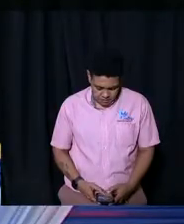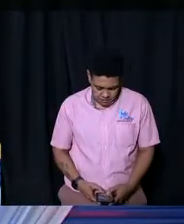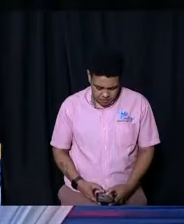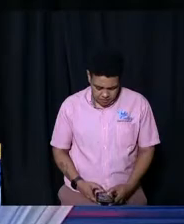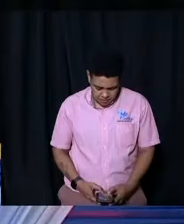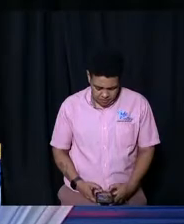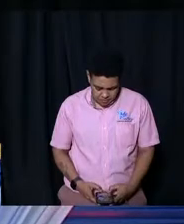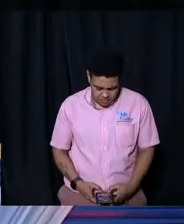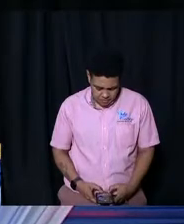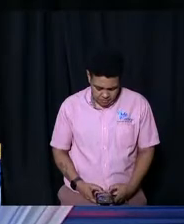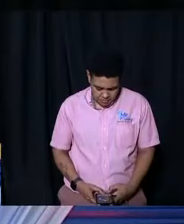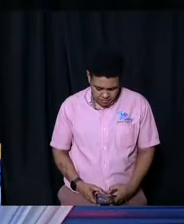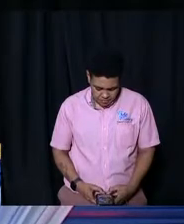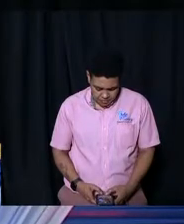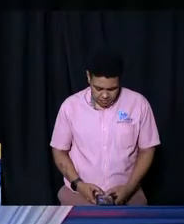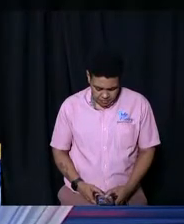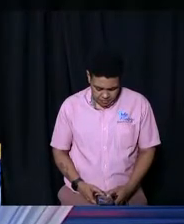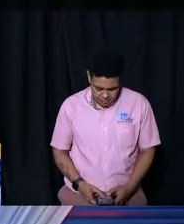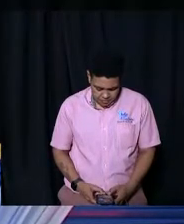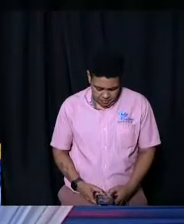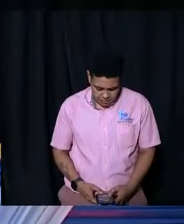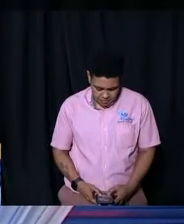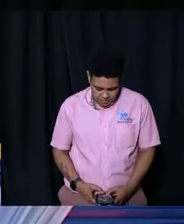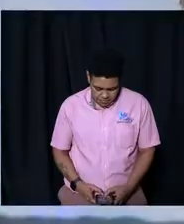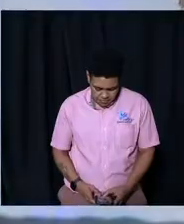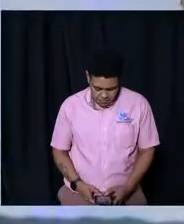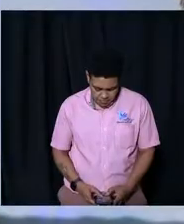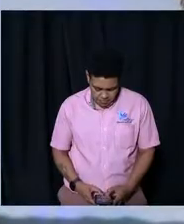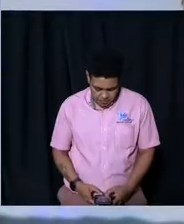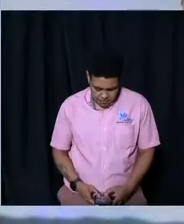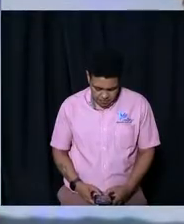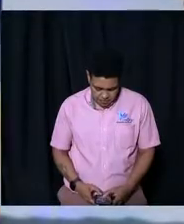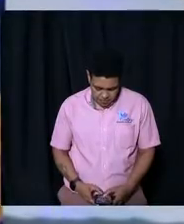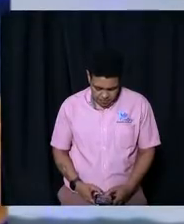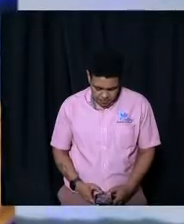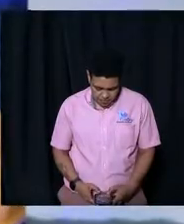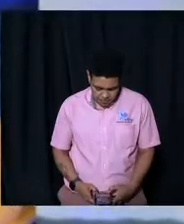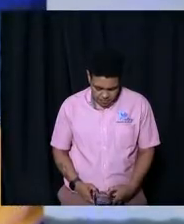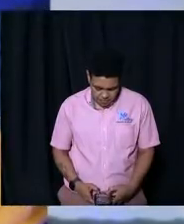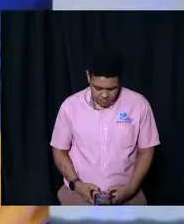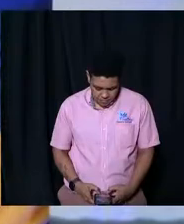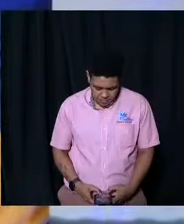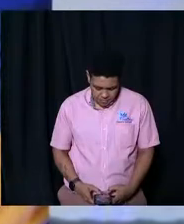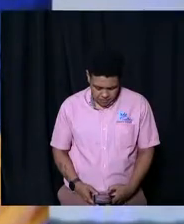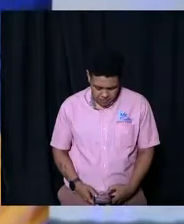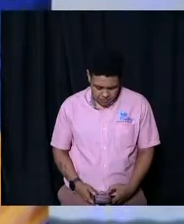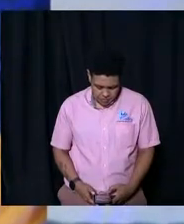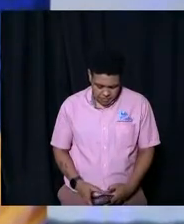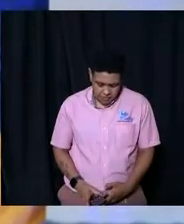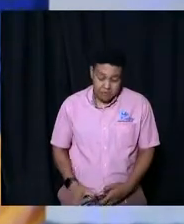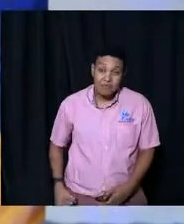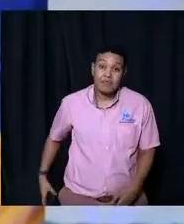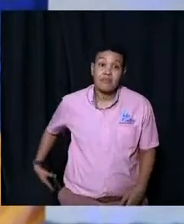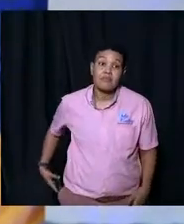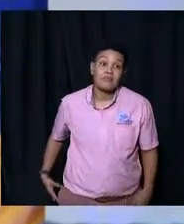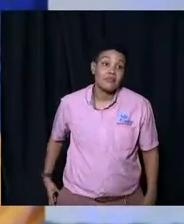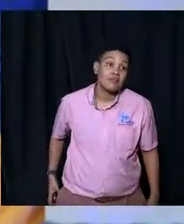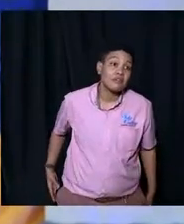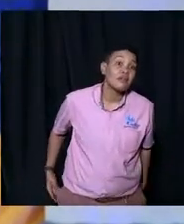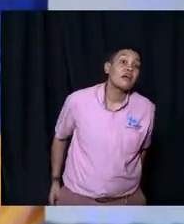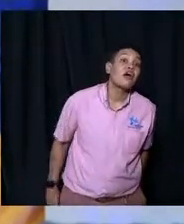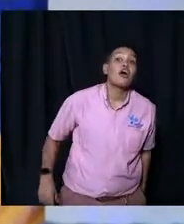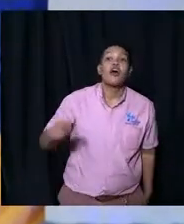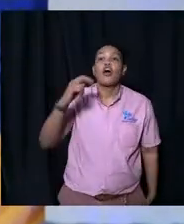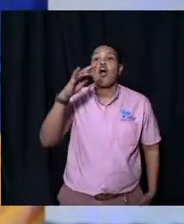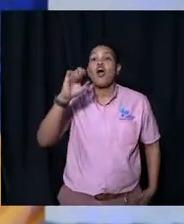Thank you very much, Chief Technical Director Guthrie. That was quite comprehensive. And